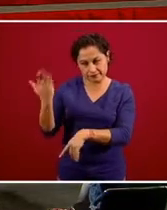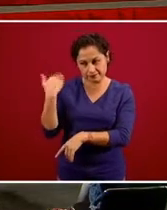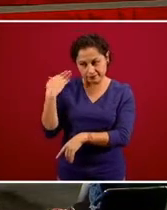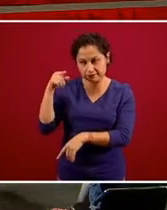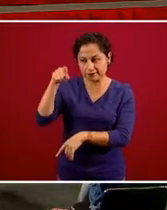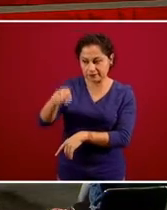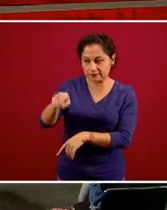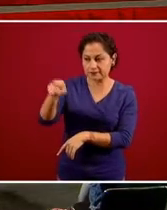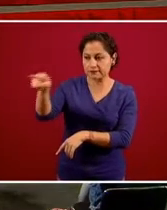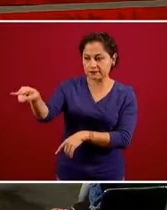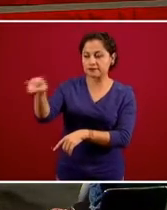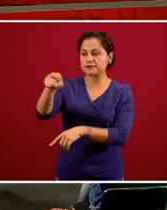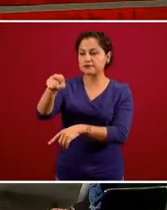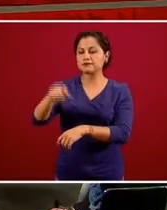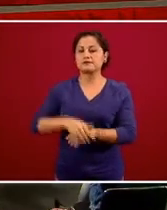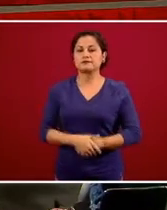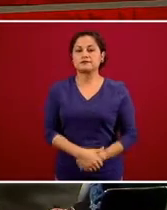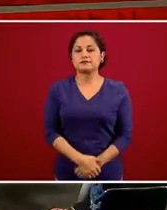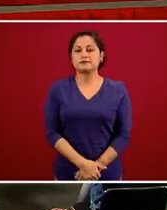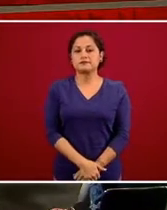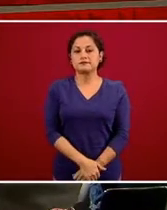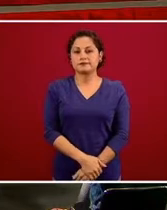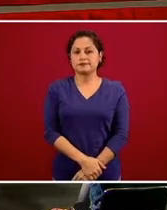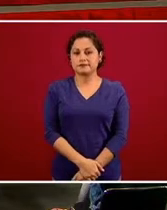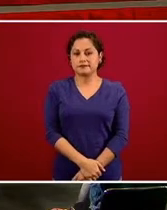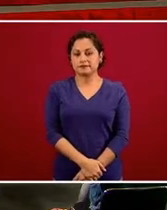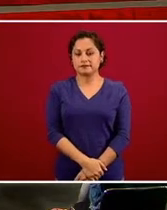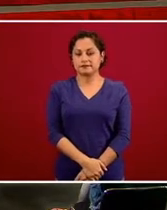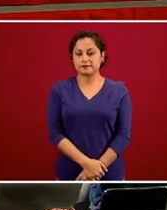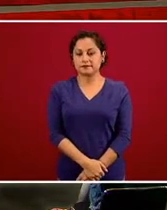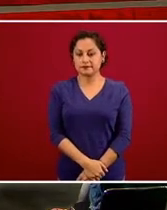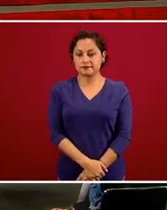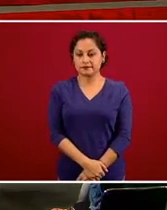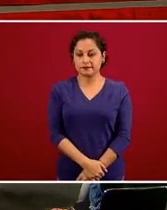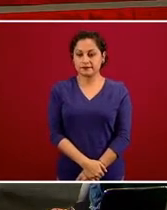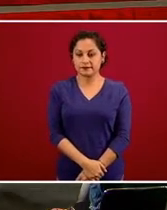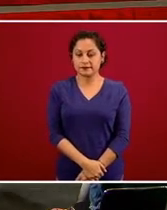some questions yesterday, and so then you and then you.